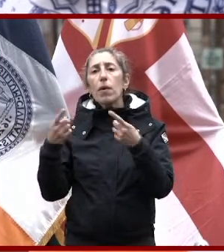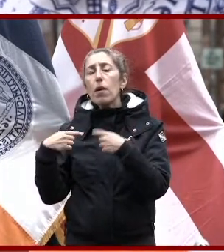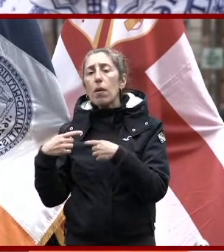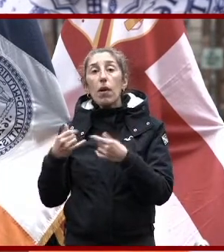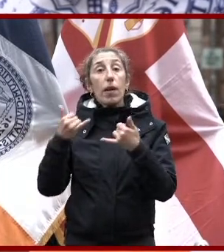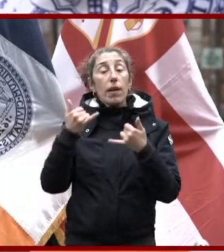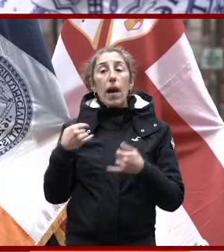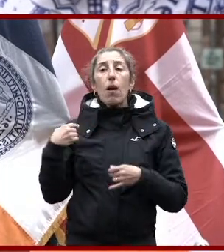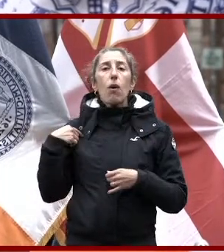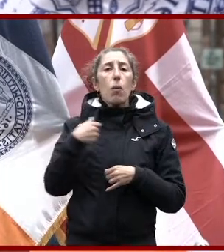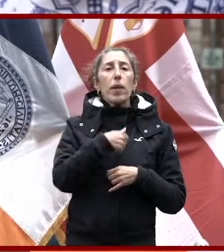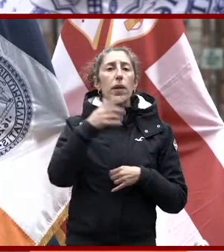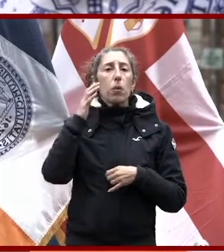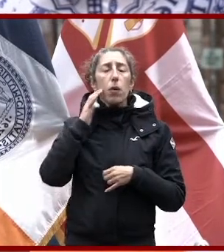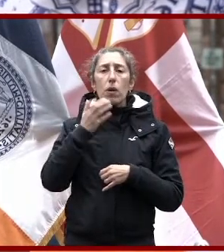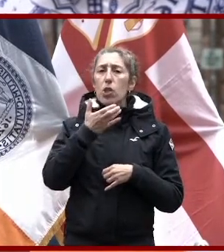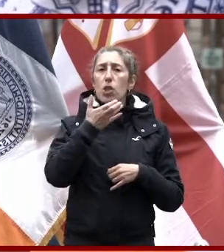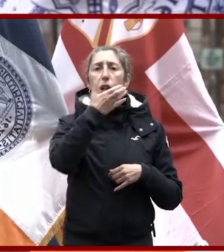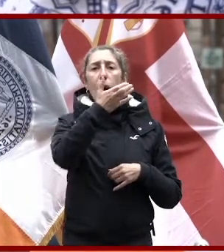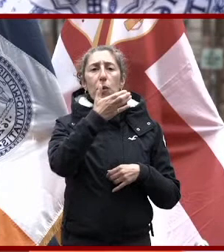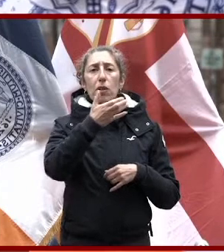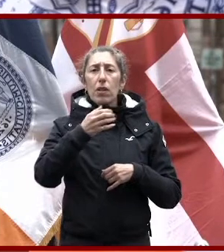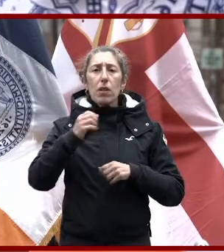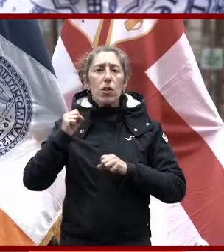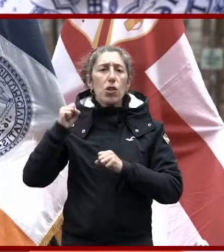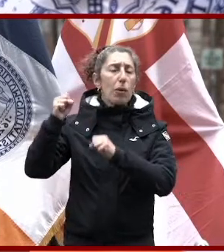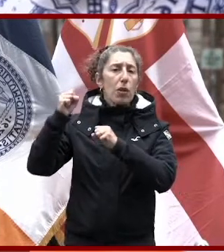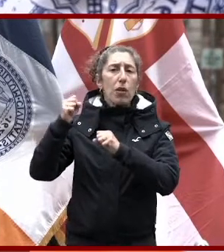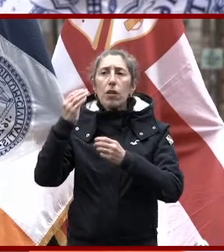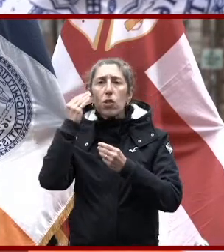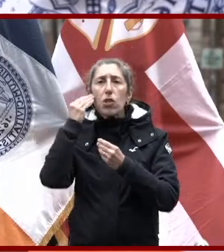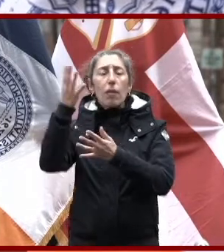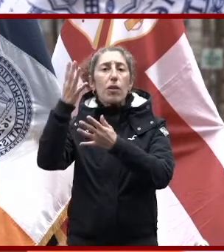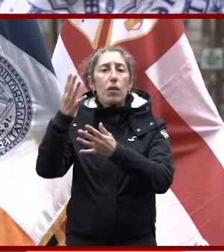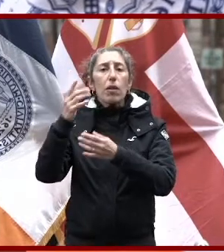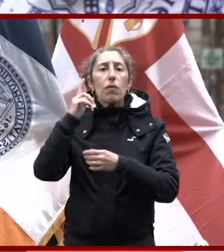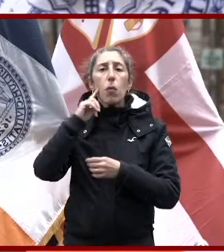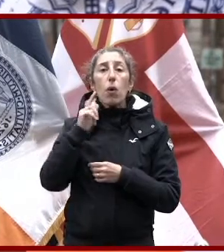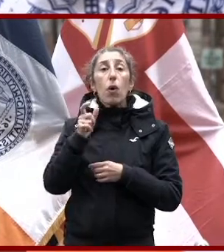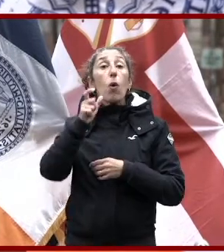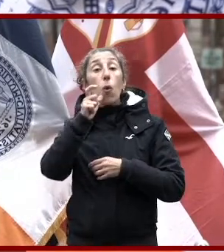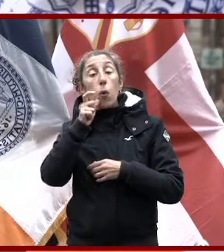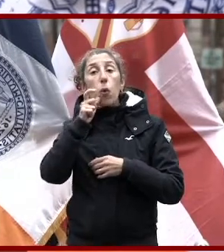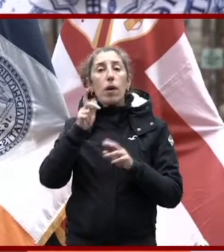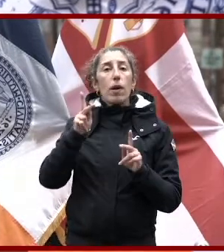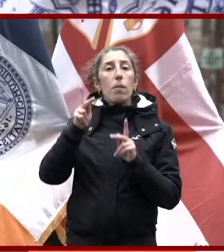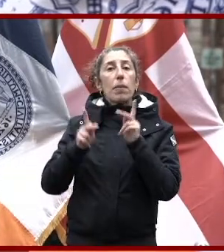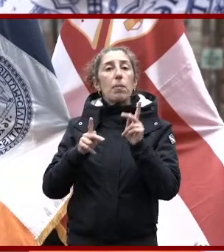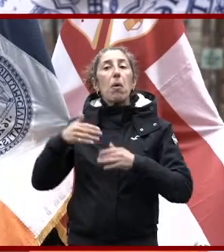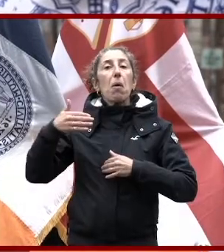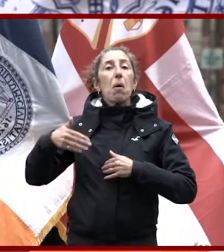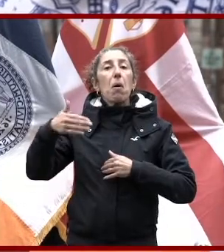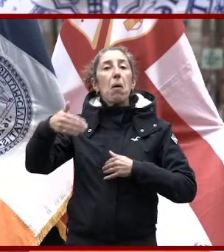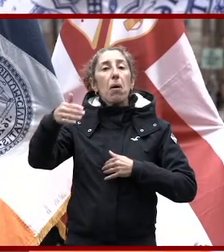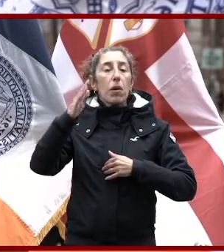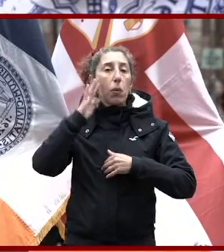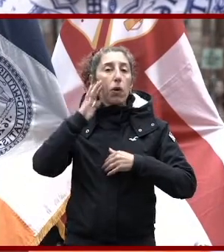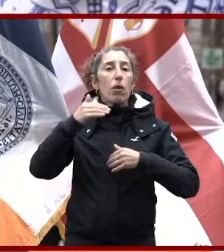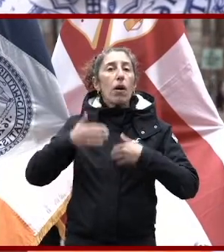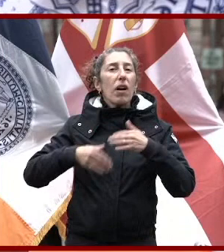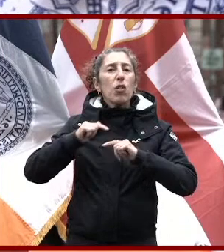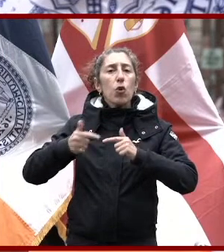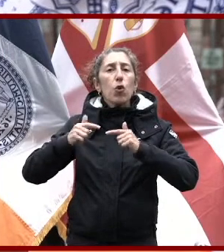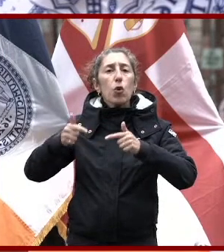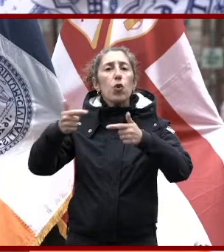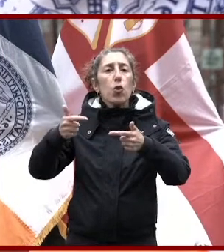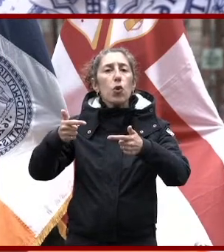can do for the future, what we can do for those who are still to come. We need to shout about the amount of organizing